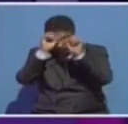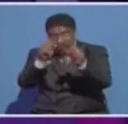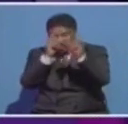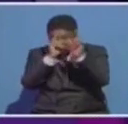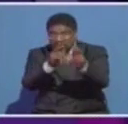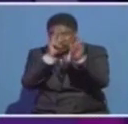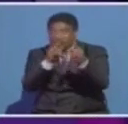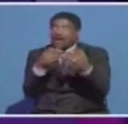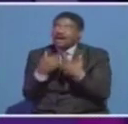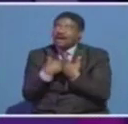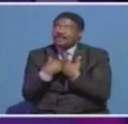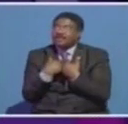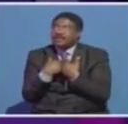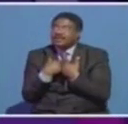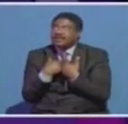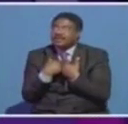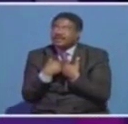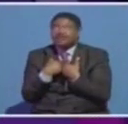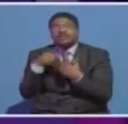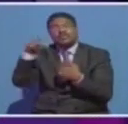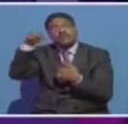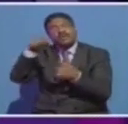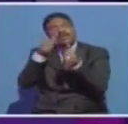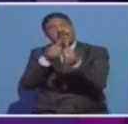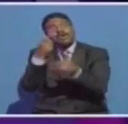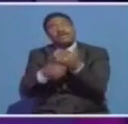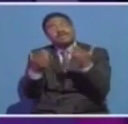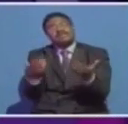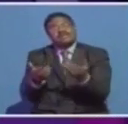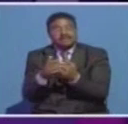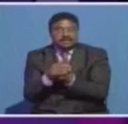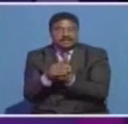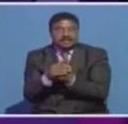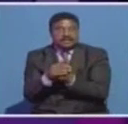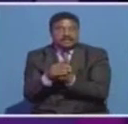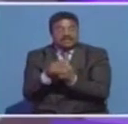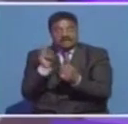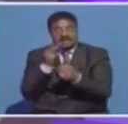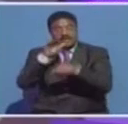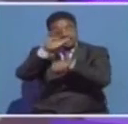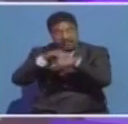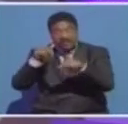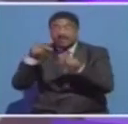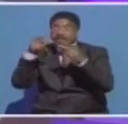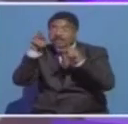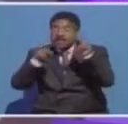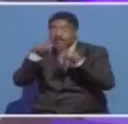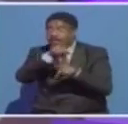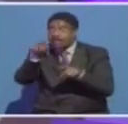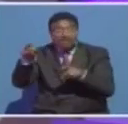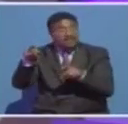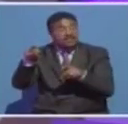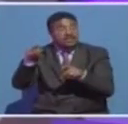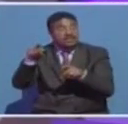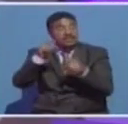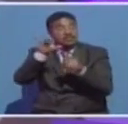and maybe tell us the criteria. The criteria is that we invite members of the public to put in